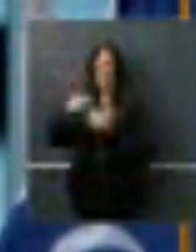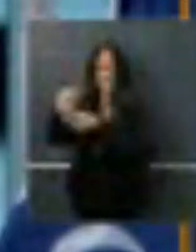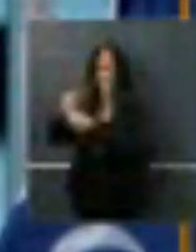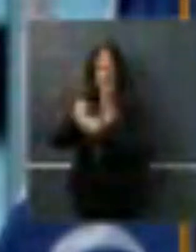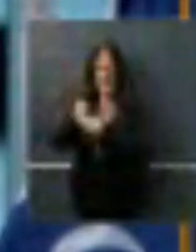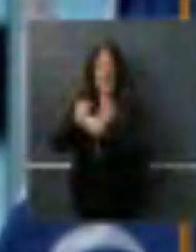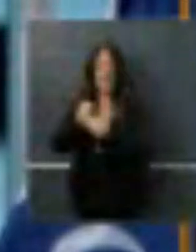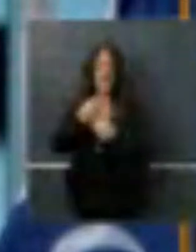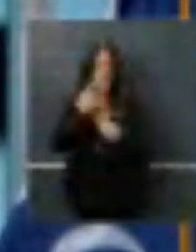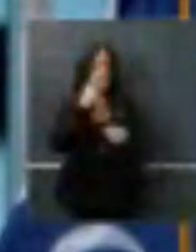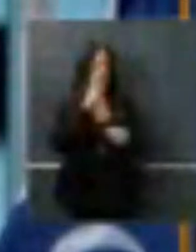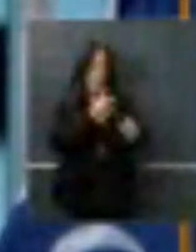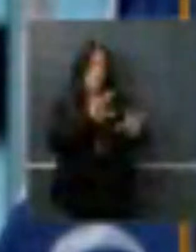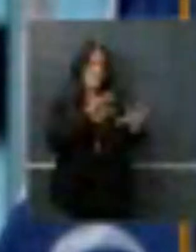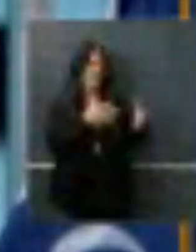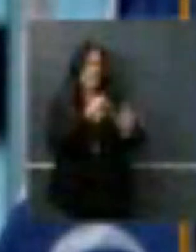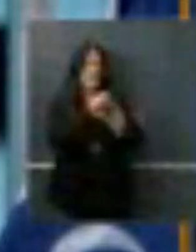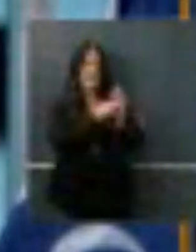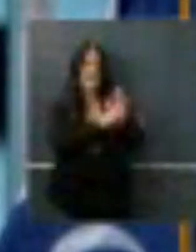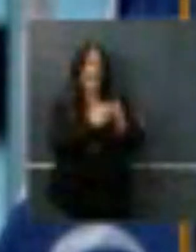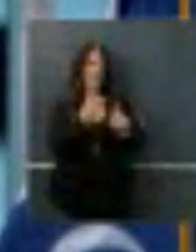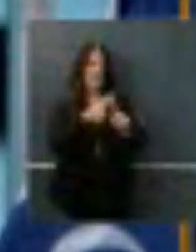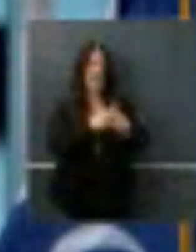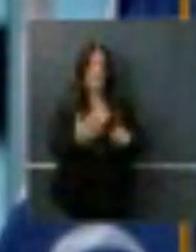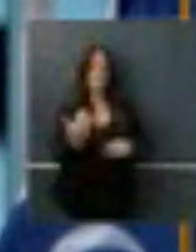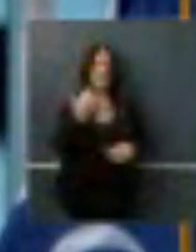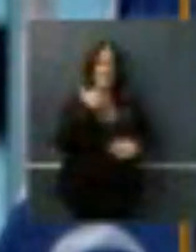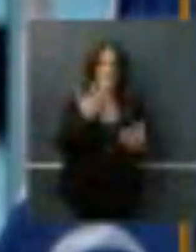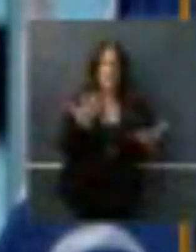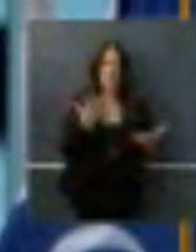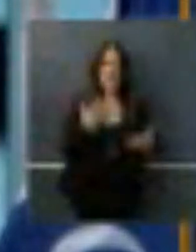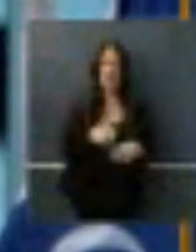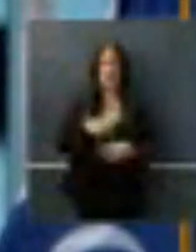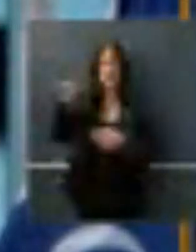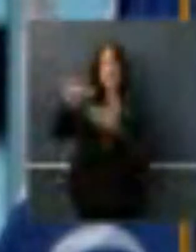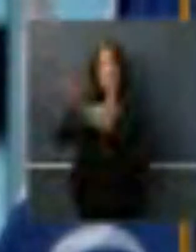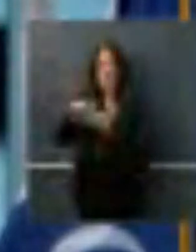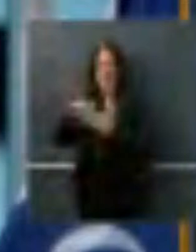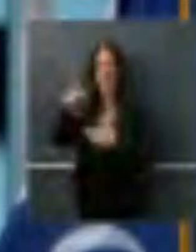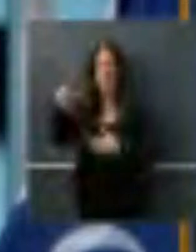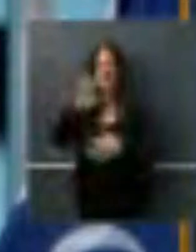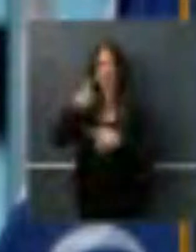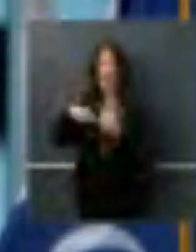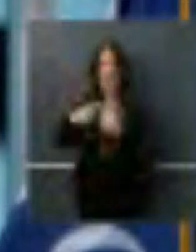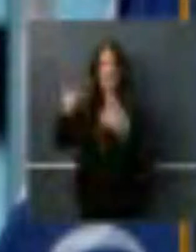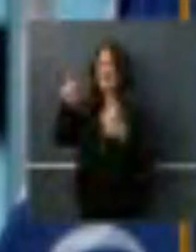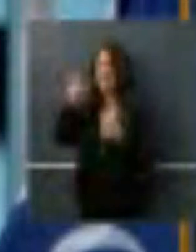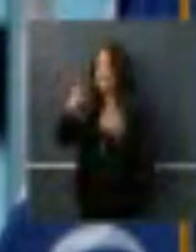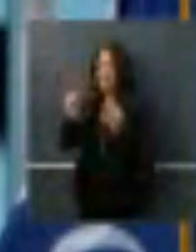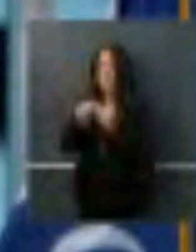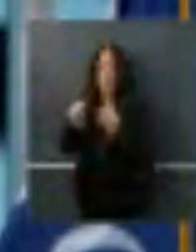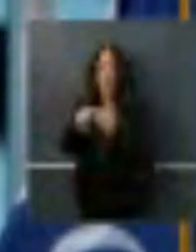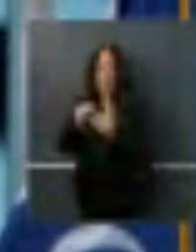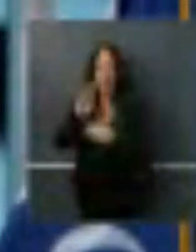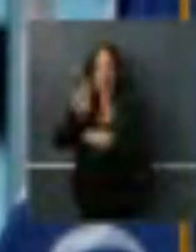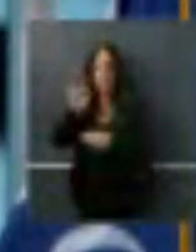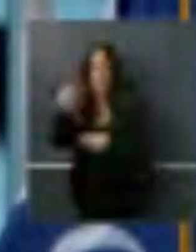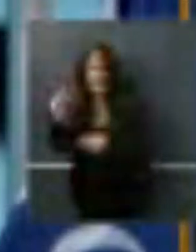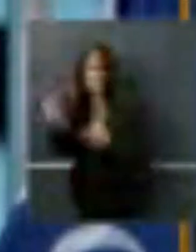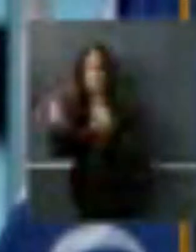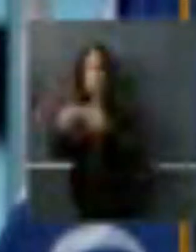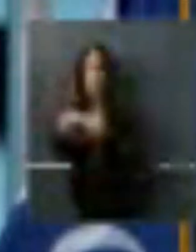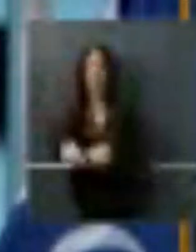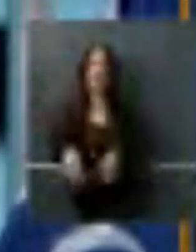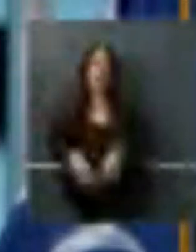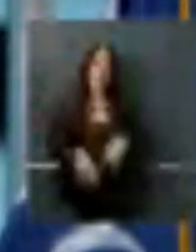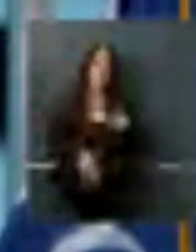on this. Governor Cuomo saying that New York puts in billions more and Kentucky takes out billions more from the federal pot. California is also a donor state,